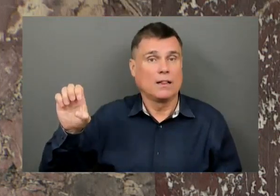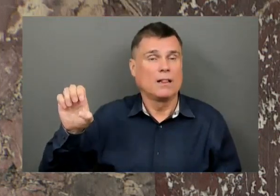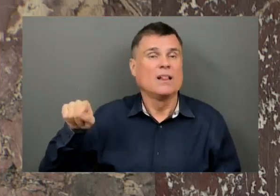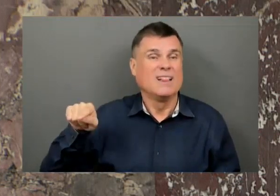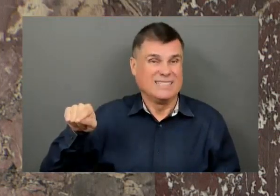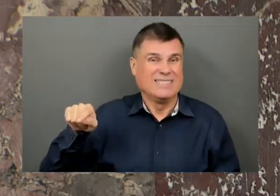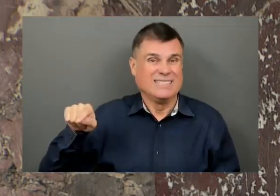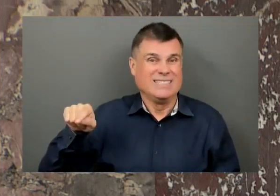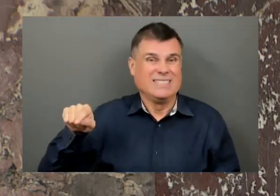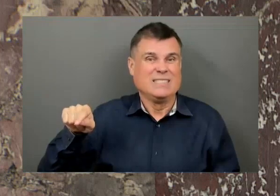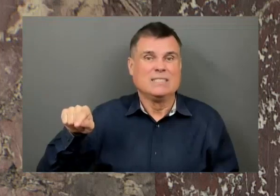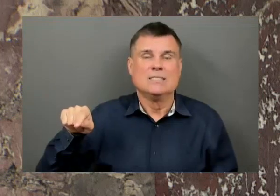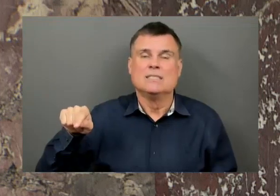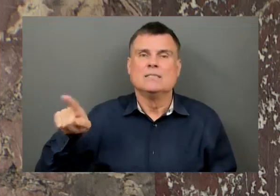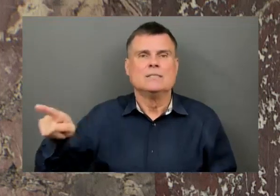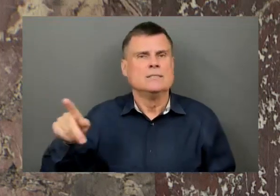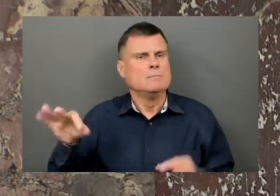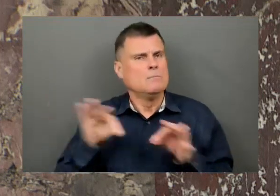politics,